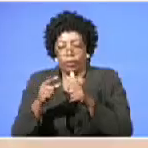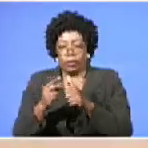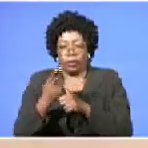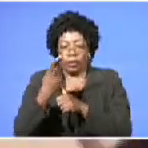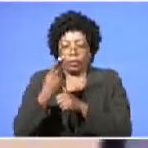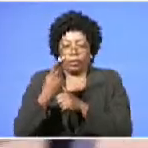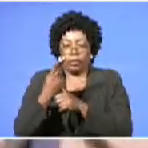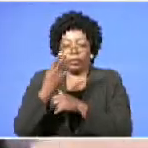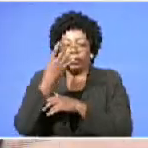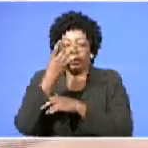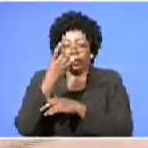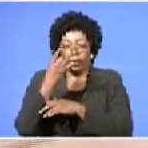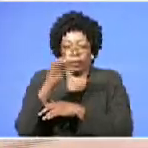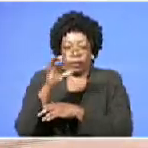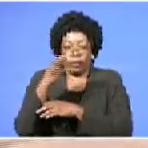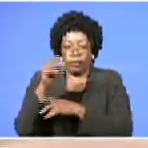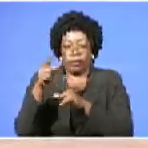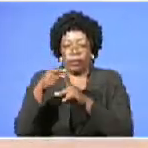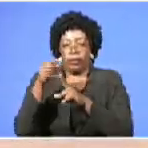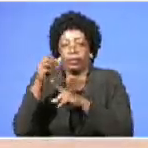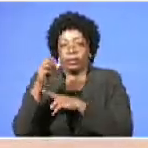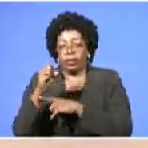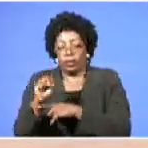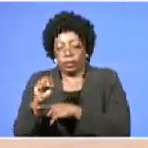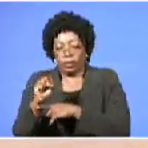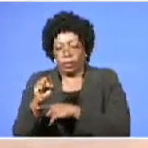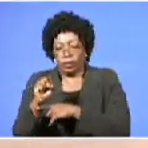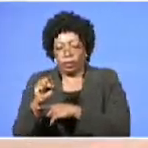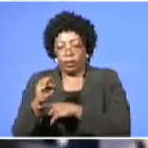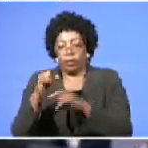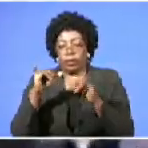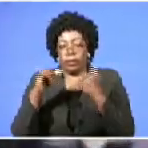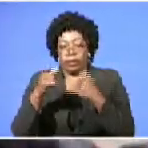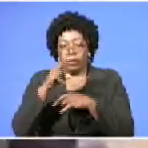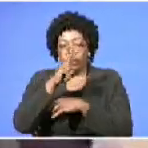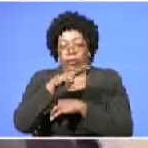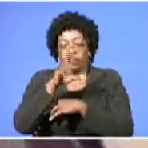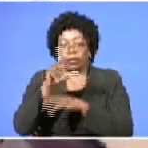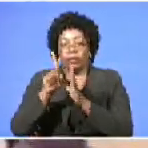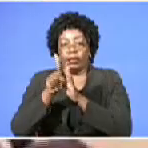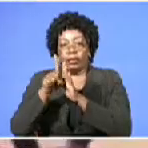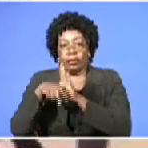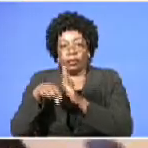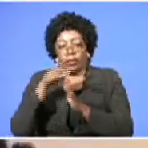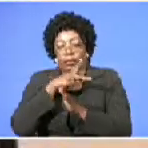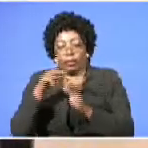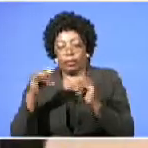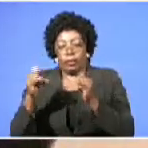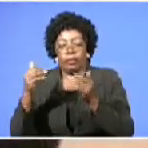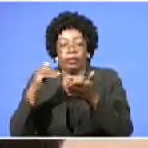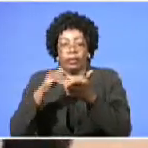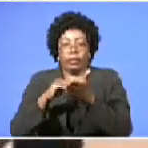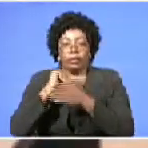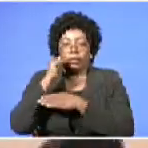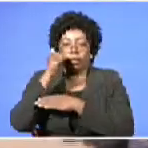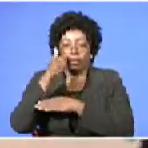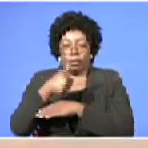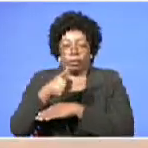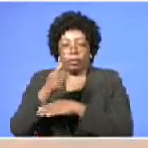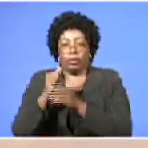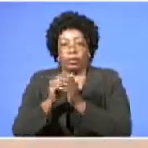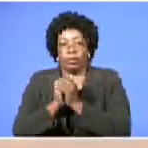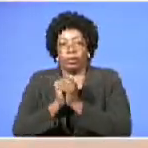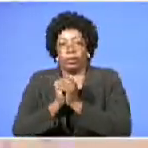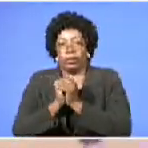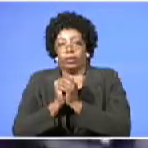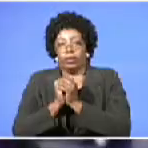19 points, 6 rebounds, and 2 assists in 25 minutes off the bench. The Kings home again tomorrow against the Washington